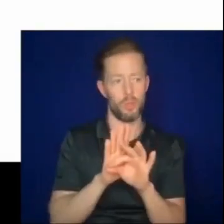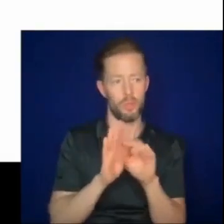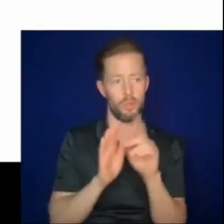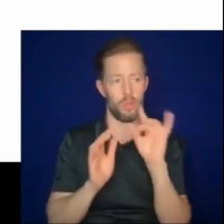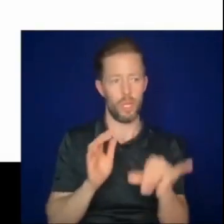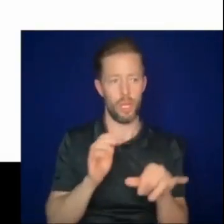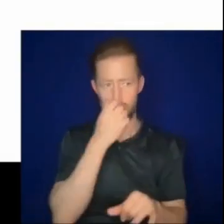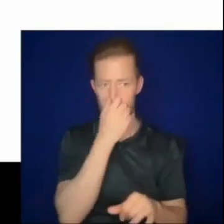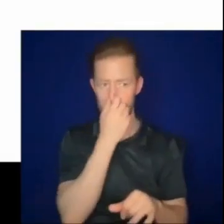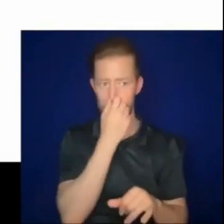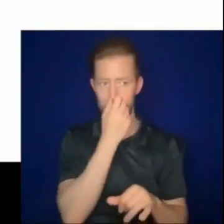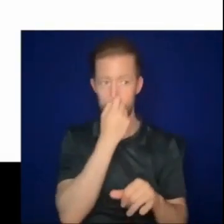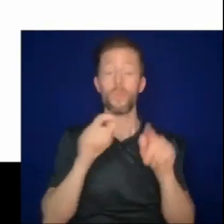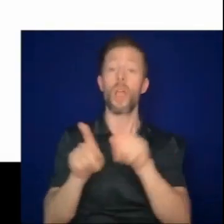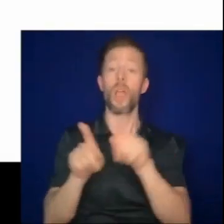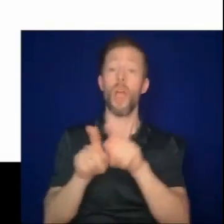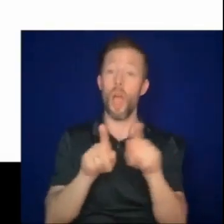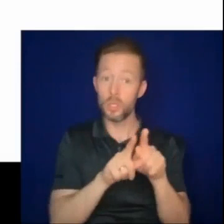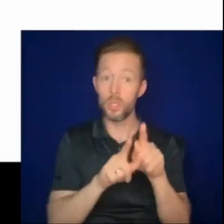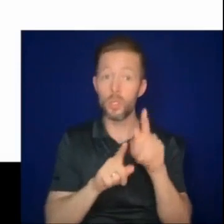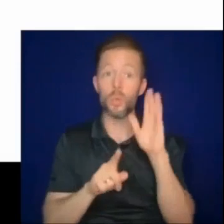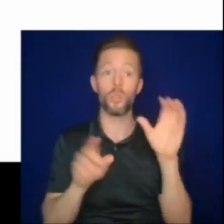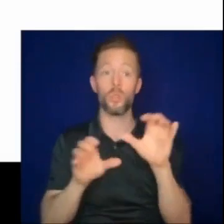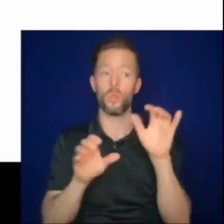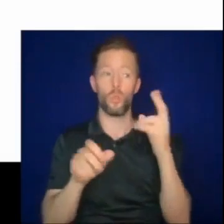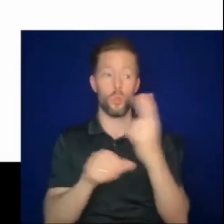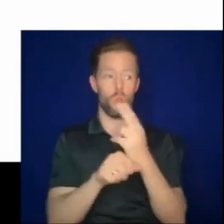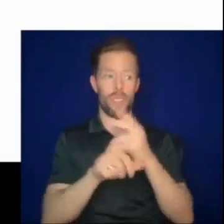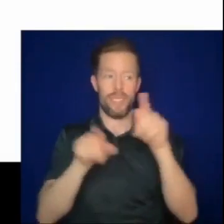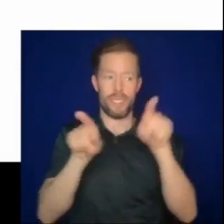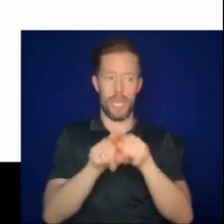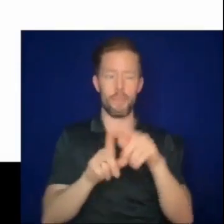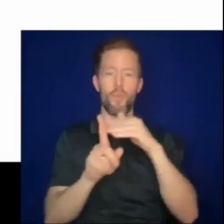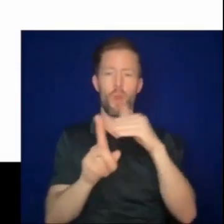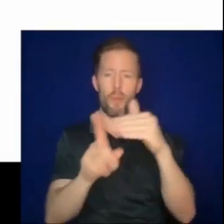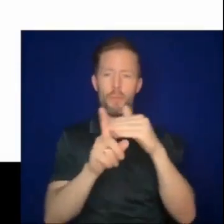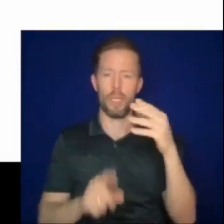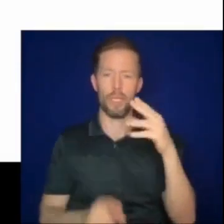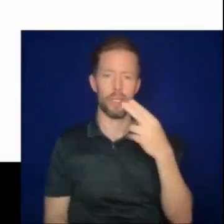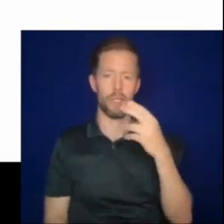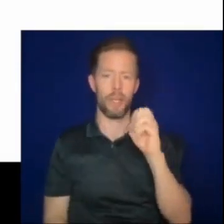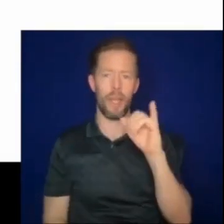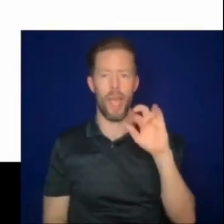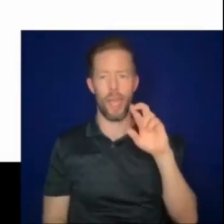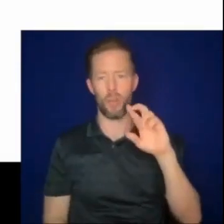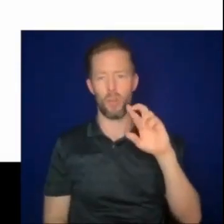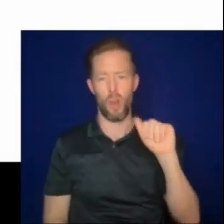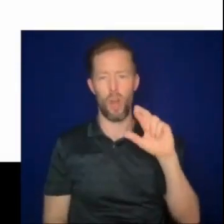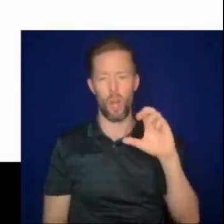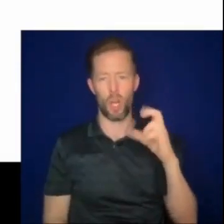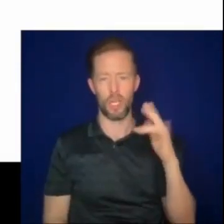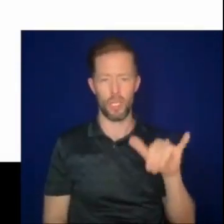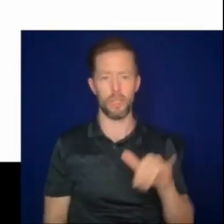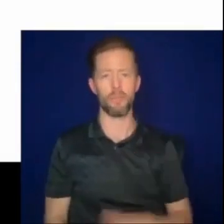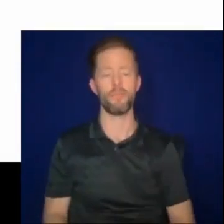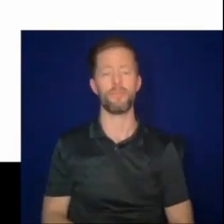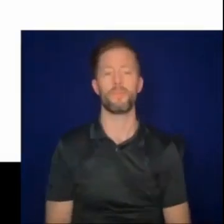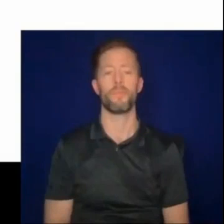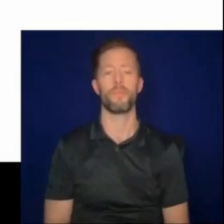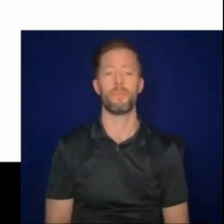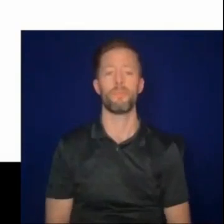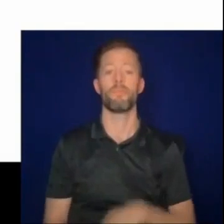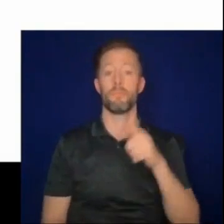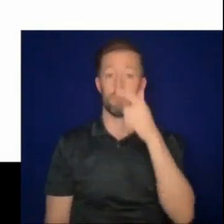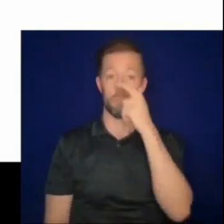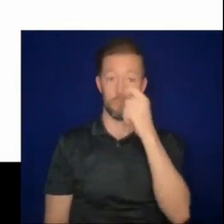could possibly choose for counting strategies. Also, we're going to use that same prompting hierarchy within this to help with